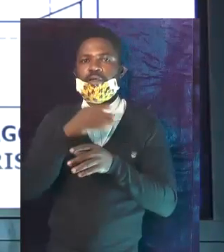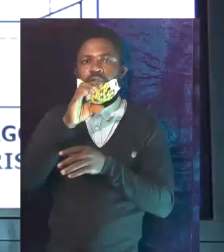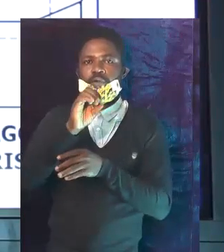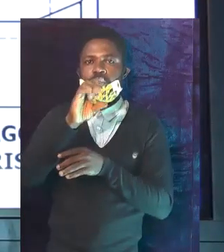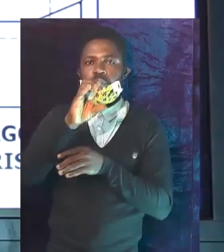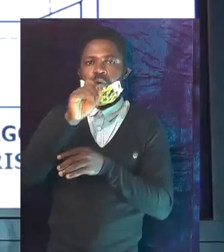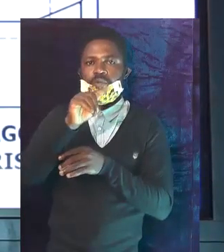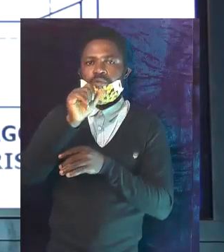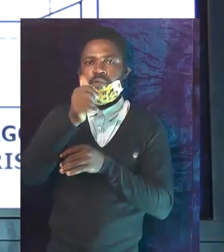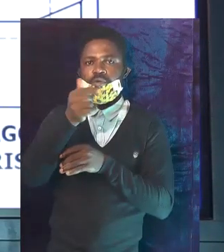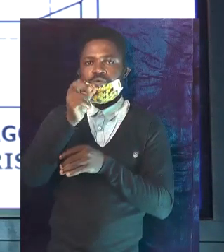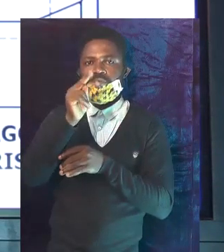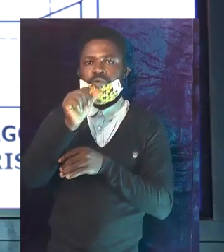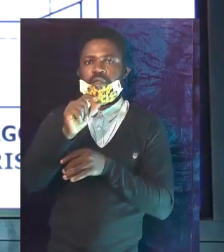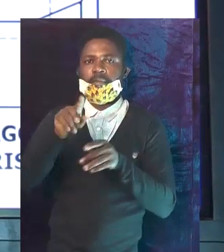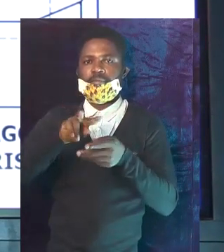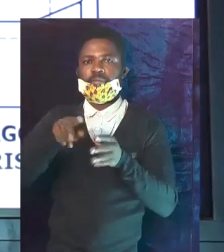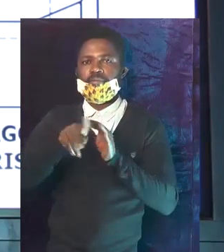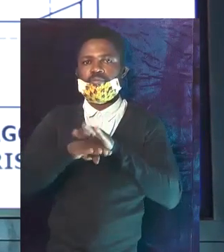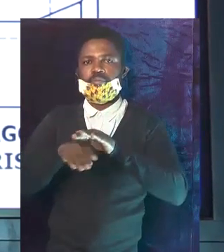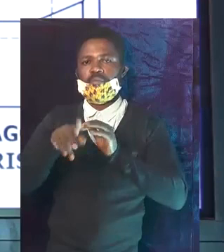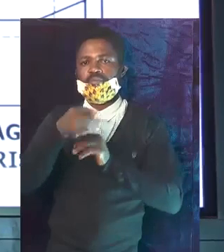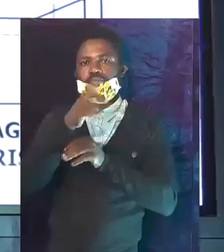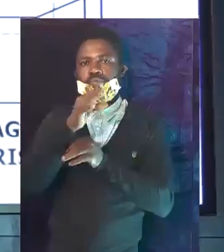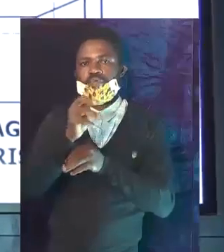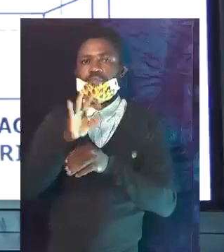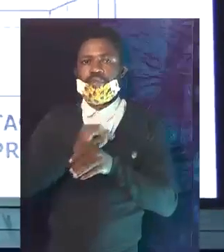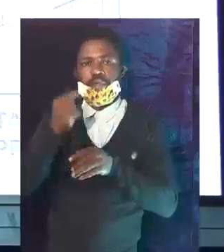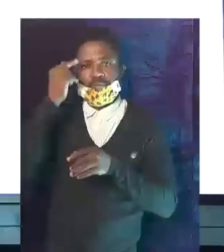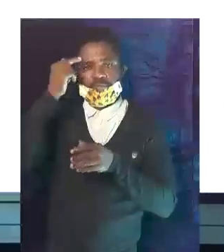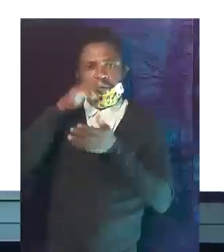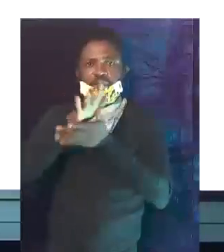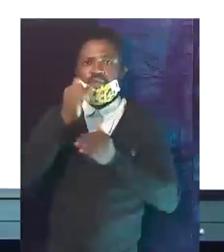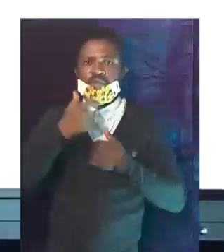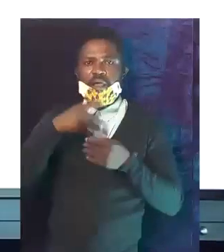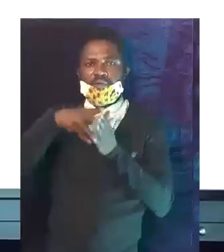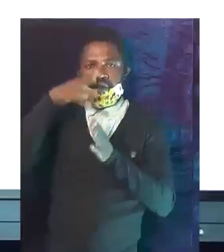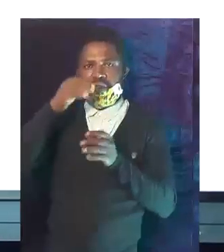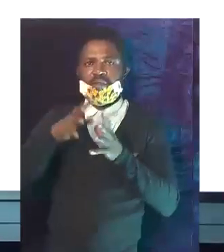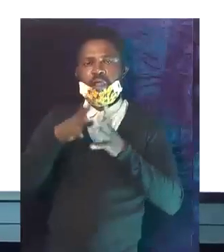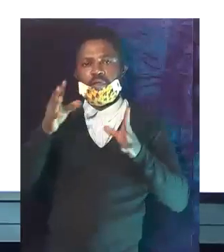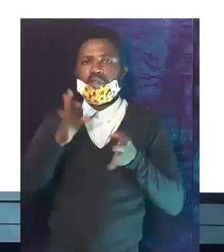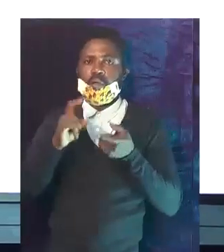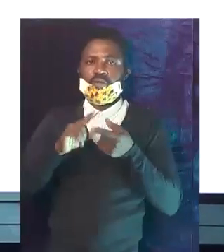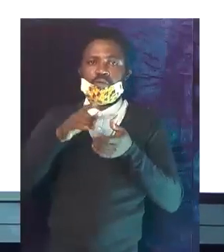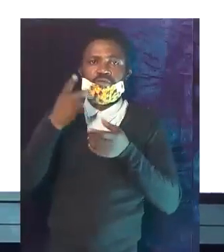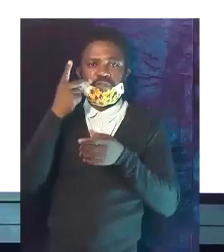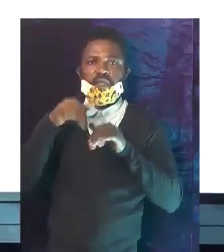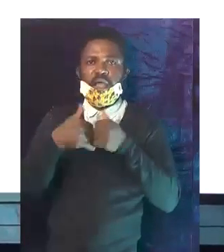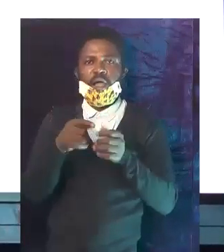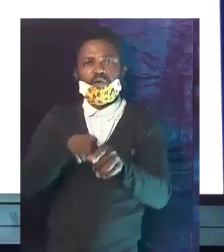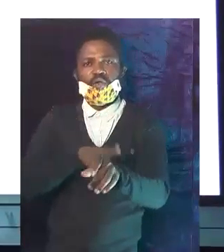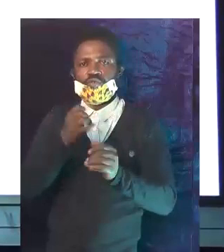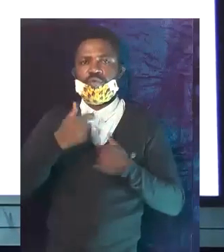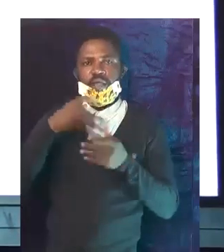octagonal prism. Now, I've said a lot today, and I believe that you have also learned a lot. I want to check how well you have learned. I want you to look at